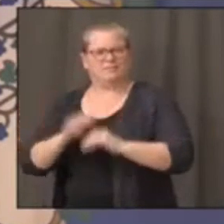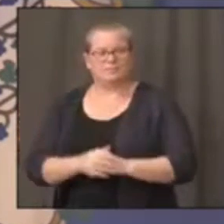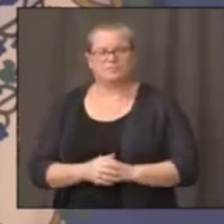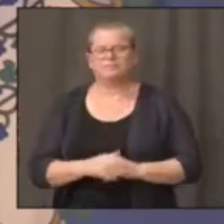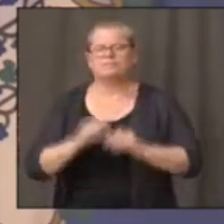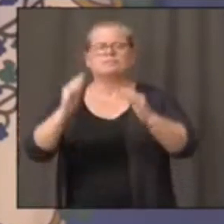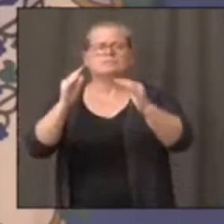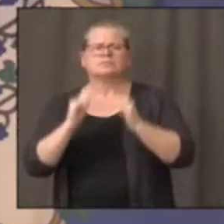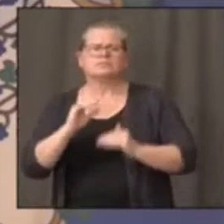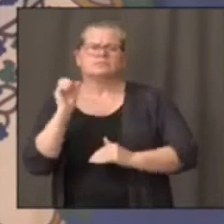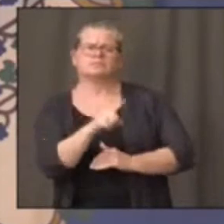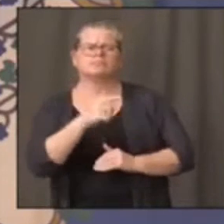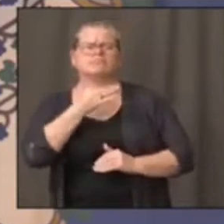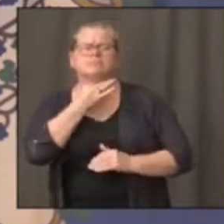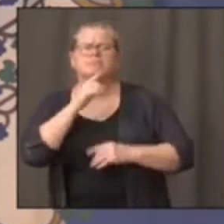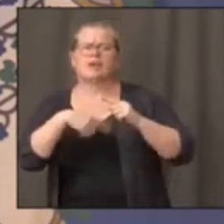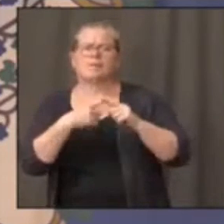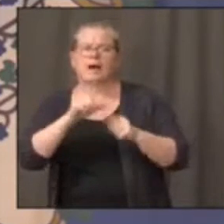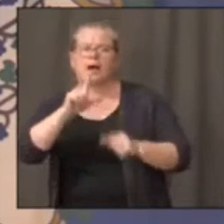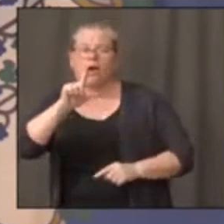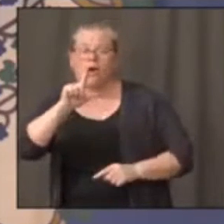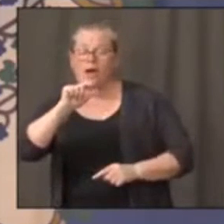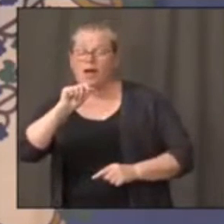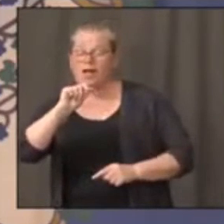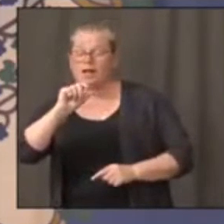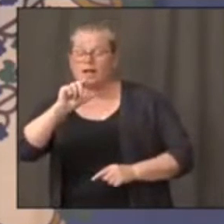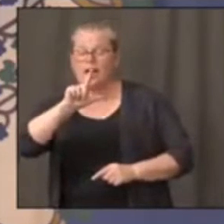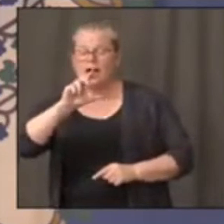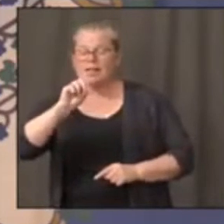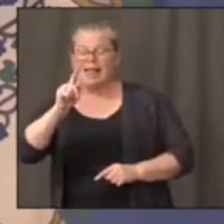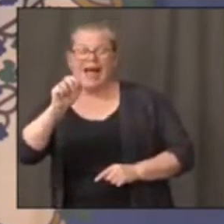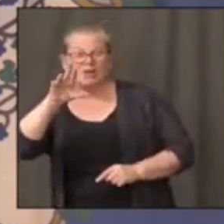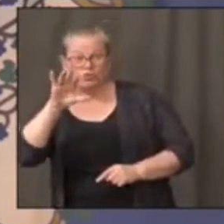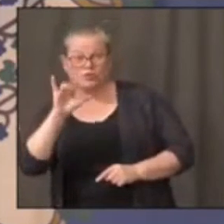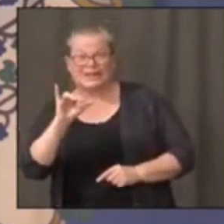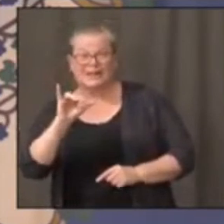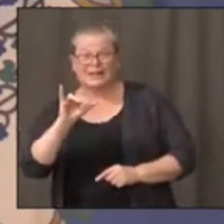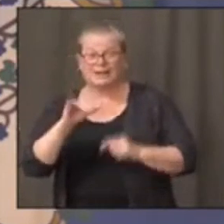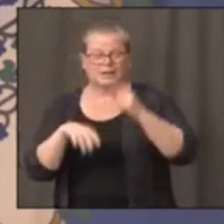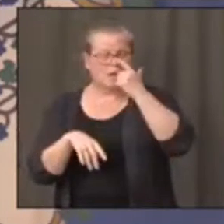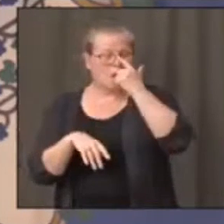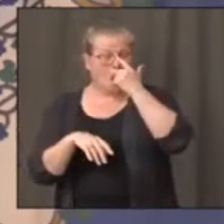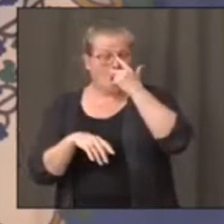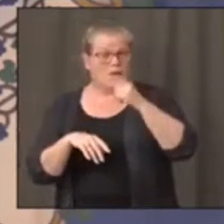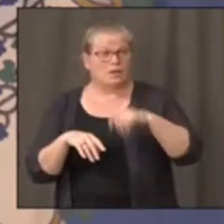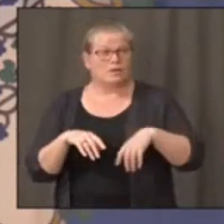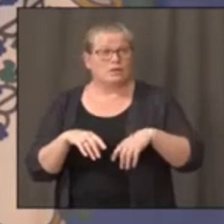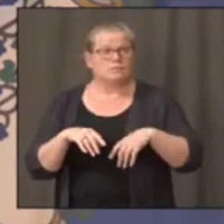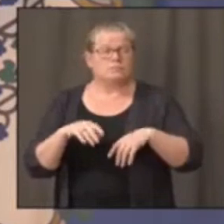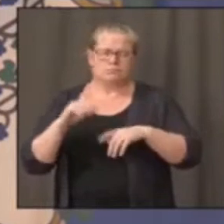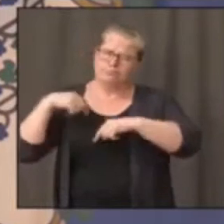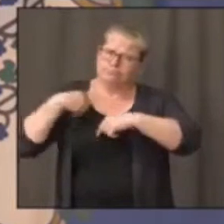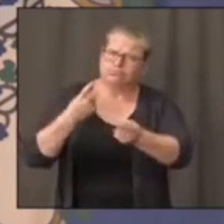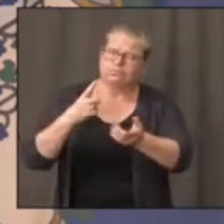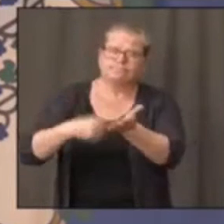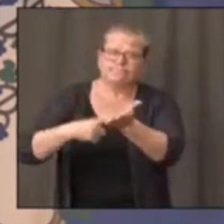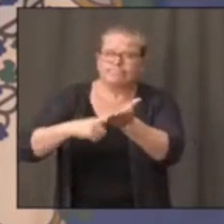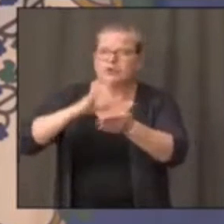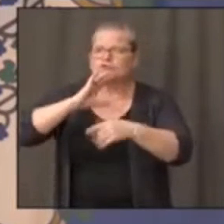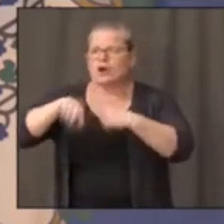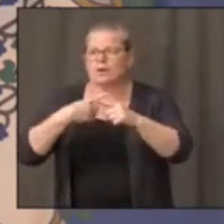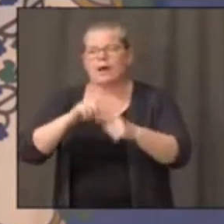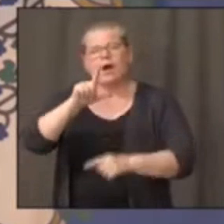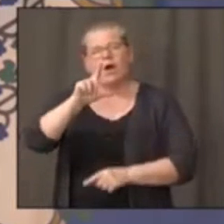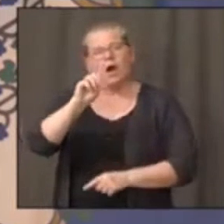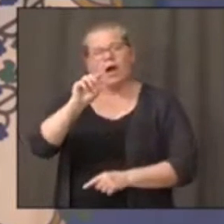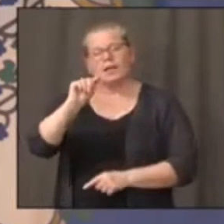well? I know there had been talk in the past couple of years about going online, and certainly maybe during this time, it